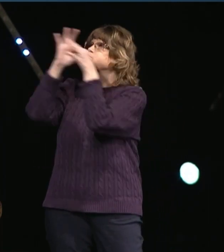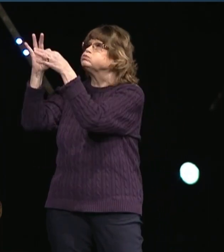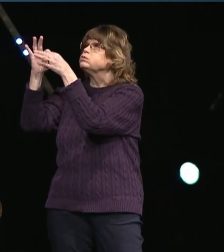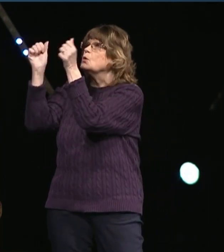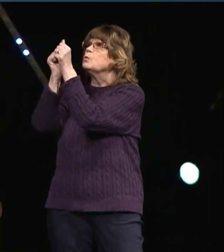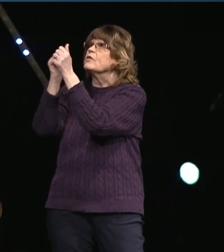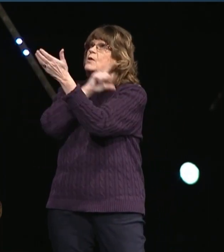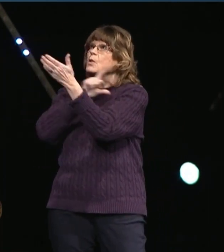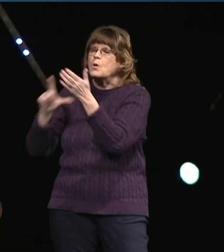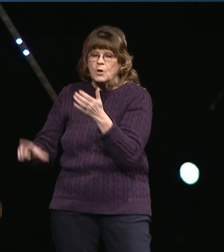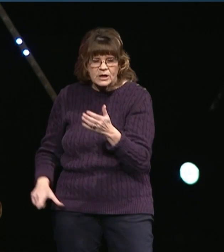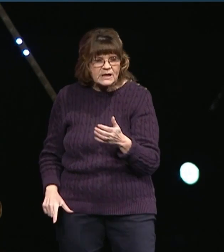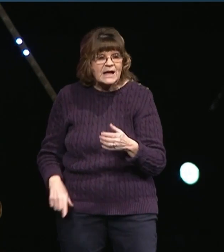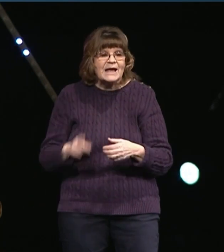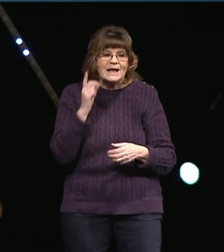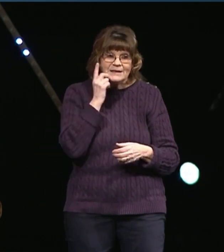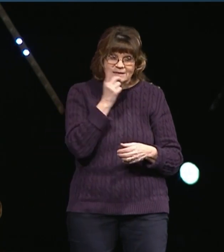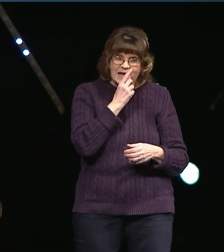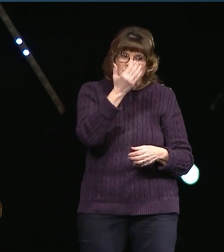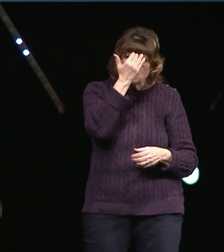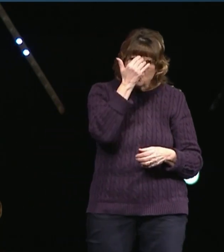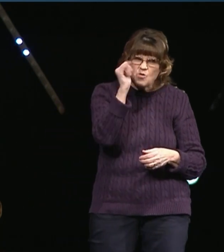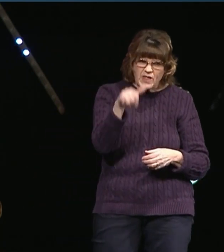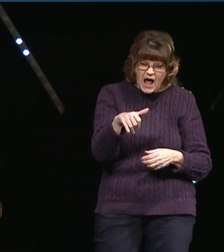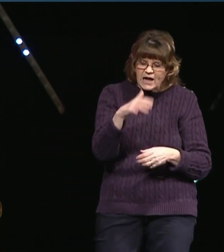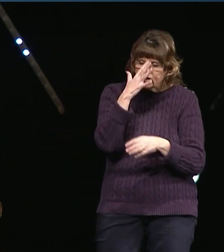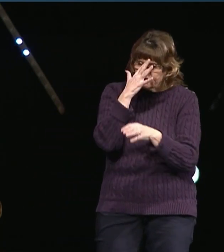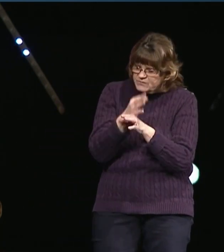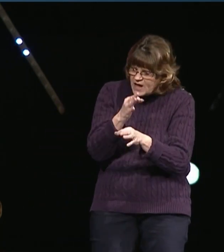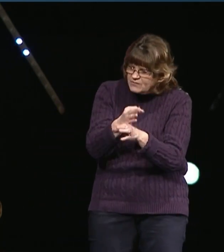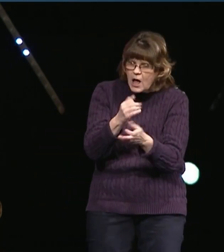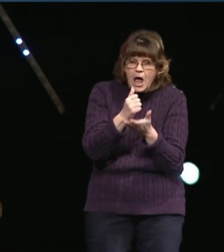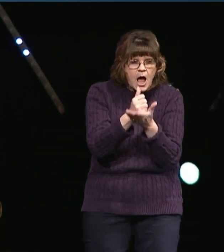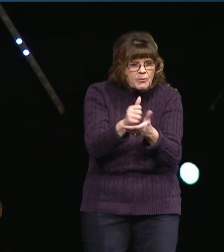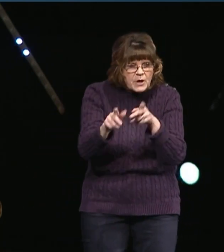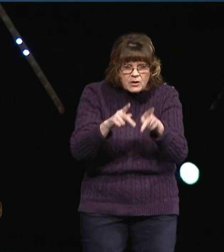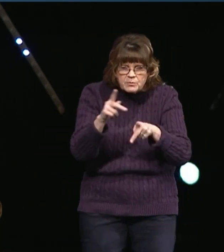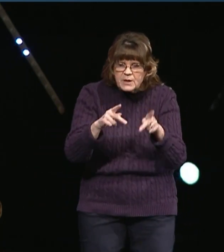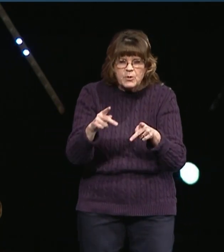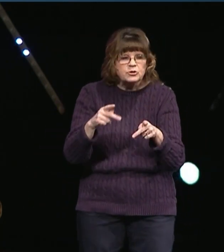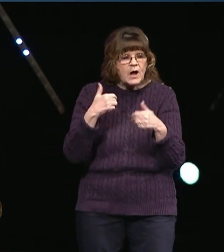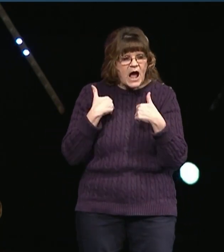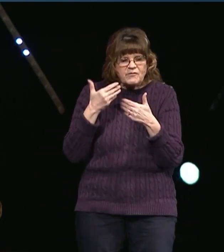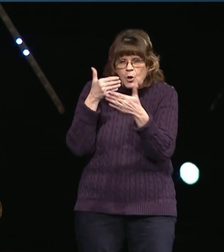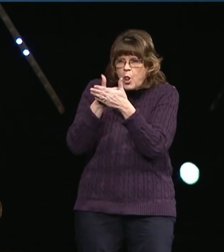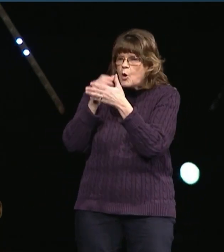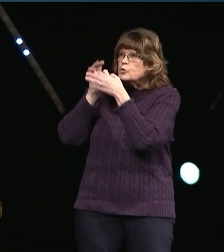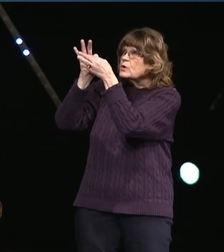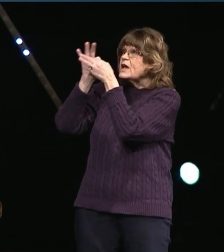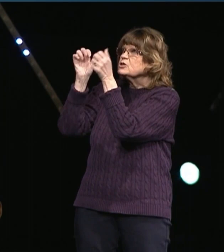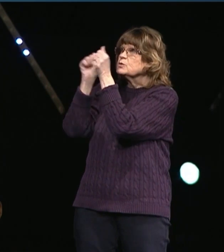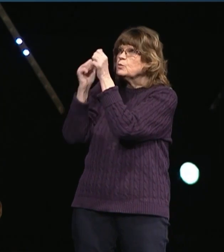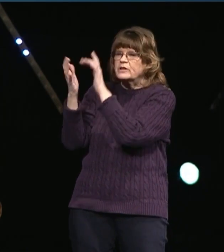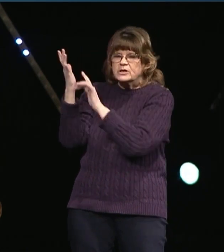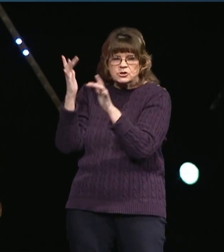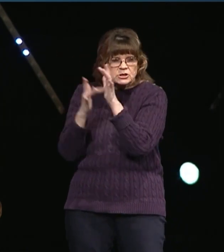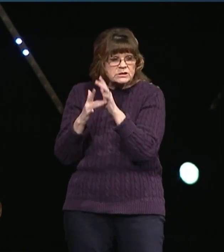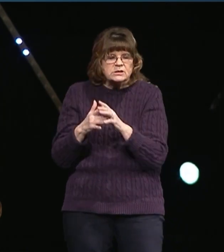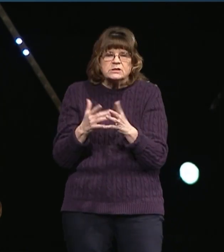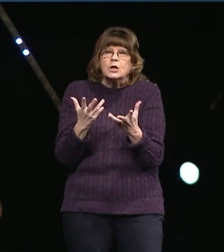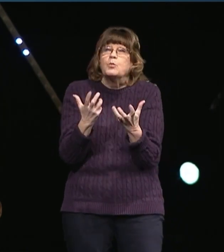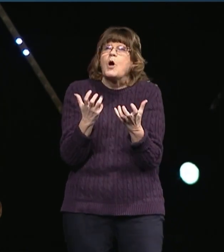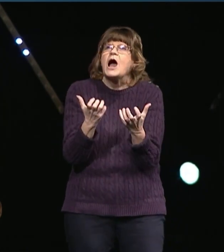us. And Dennis recognized that and was so faithful in helping other people understand that. He wanted the best for people.